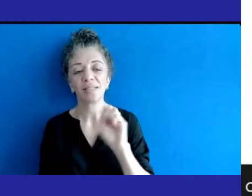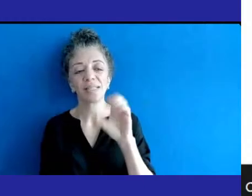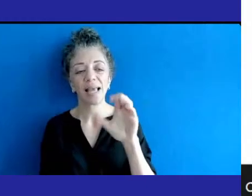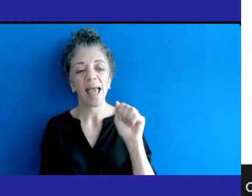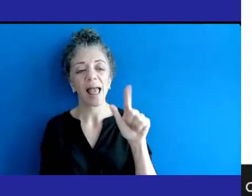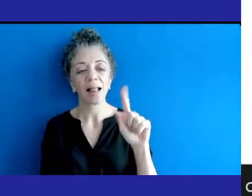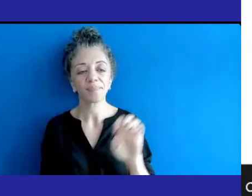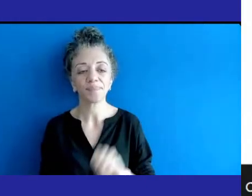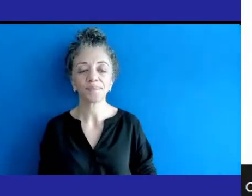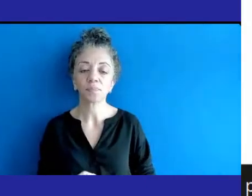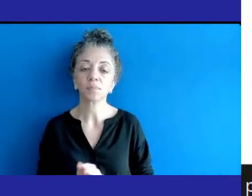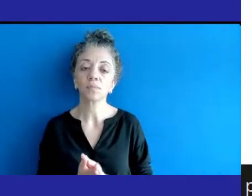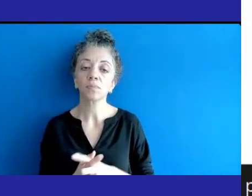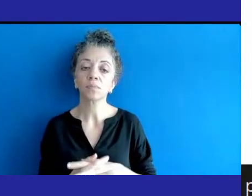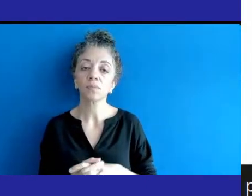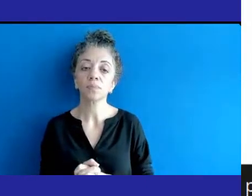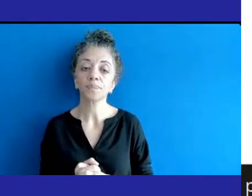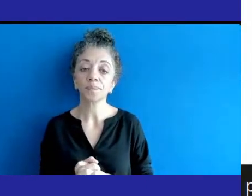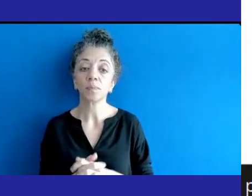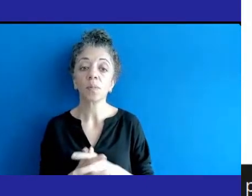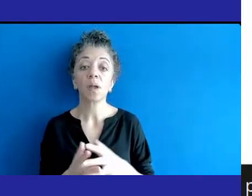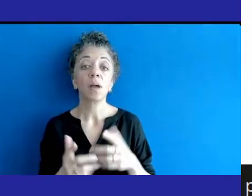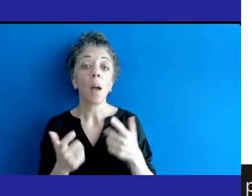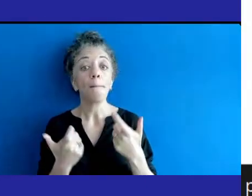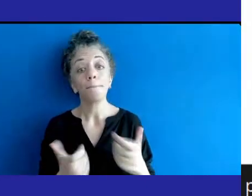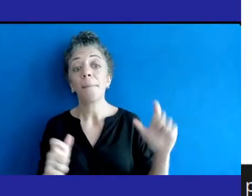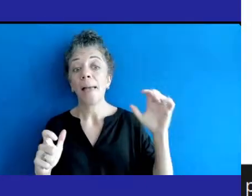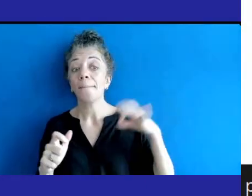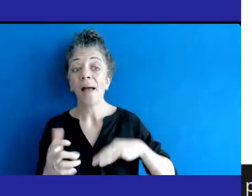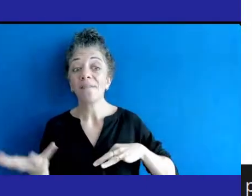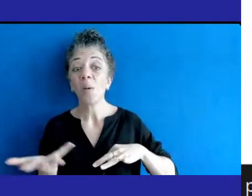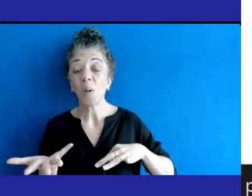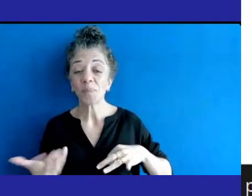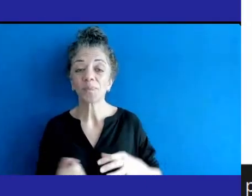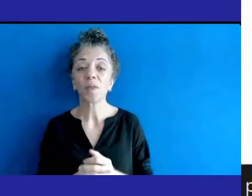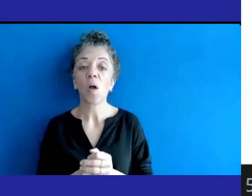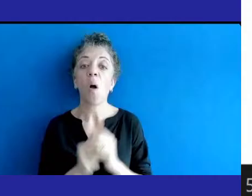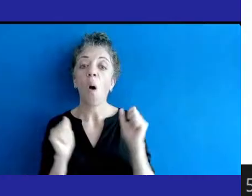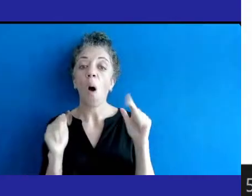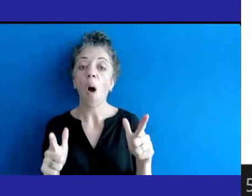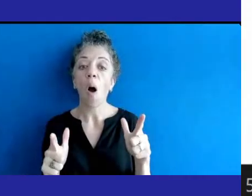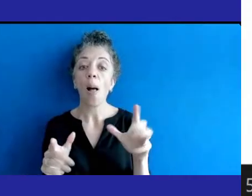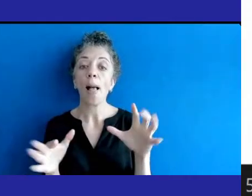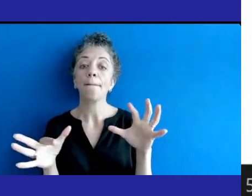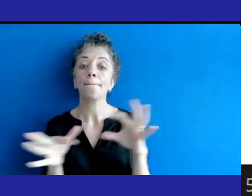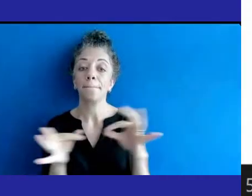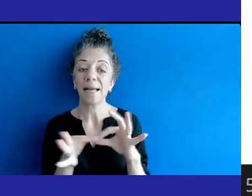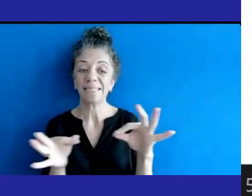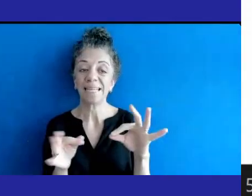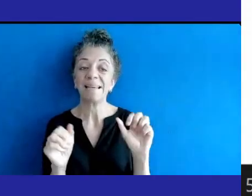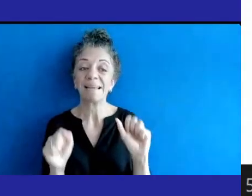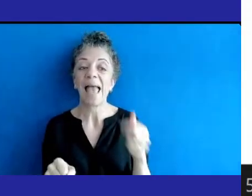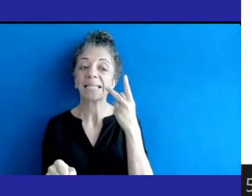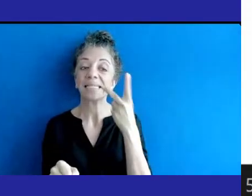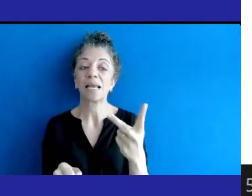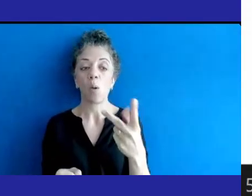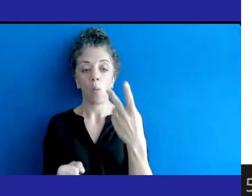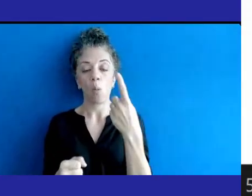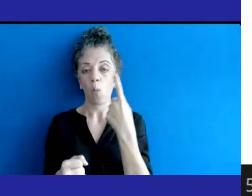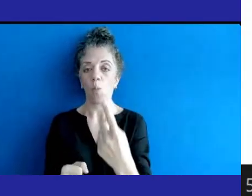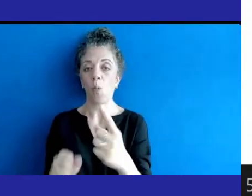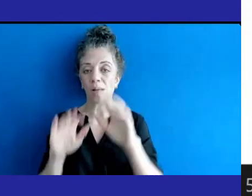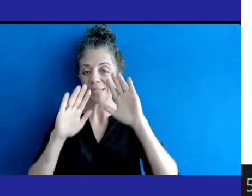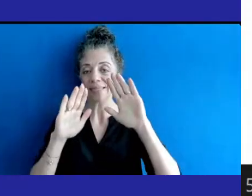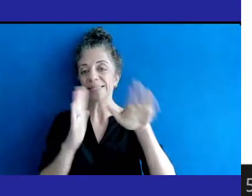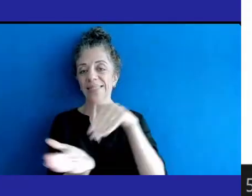One of the big benefits of all of this is that now all the messaging can be seen and visualized in one central CRM system.